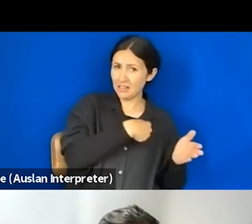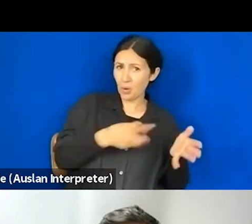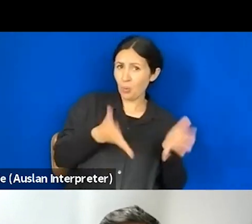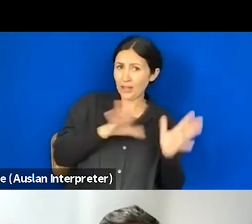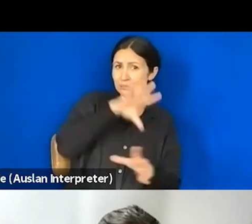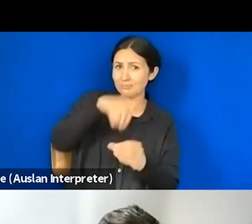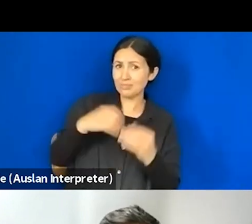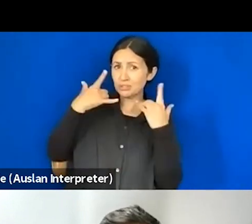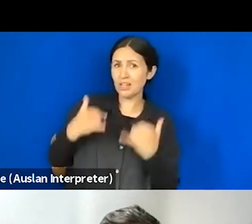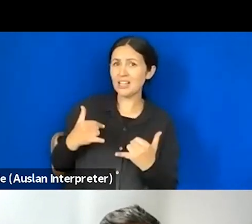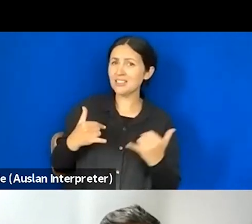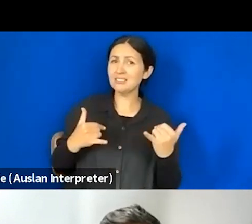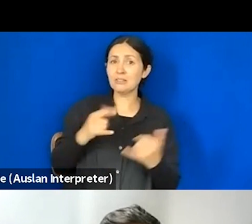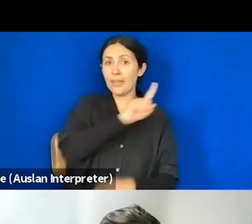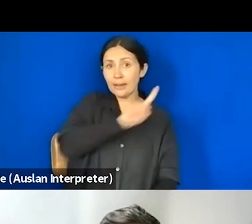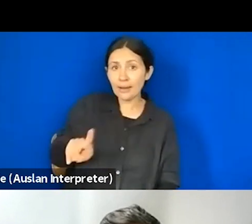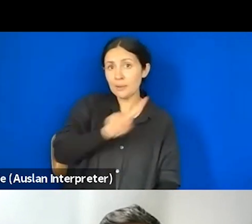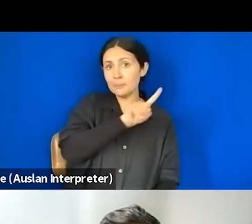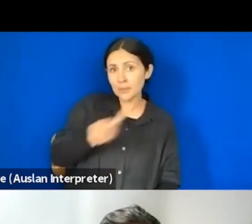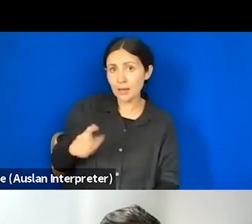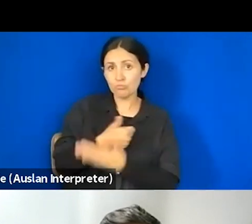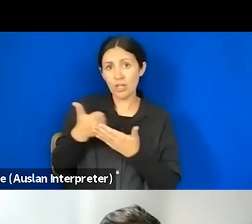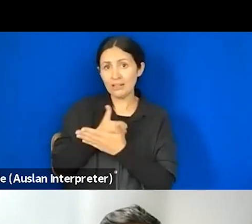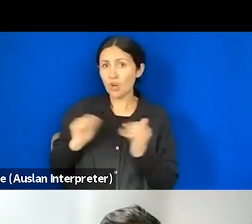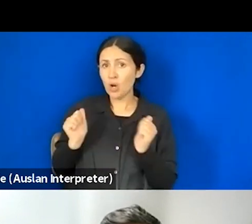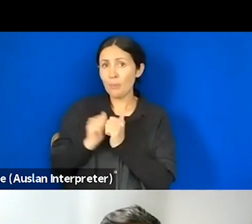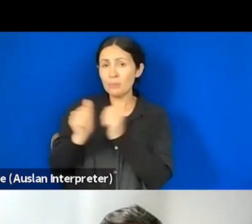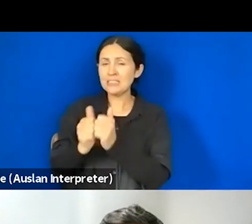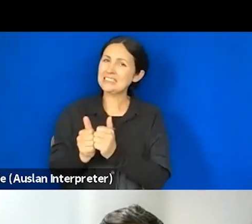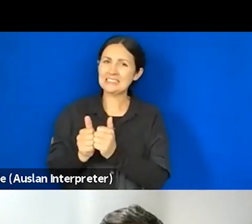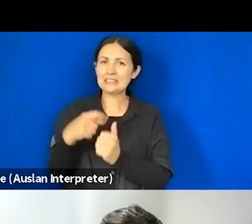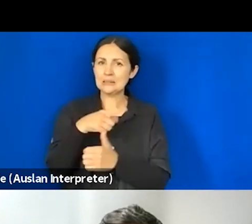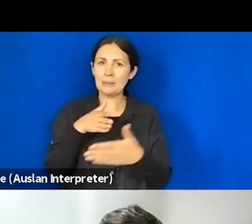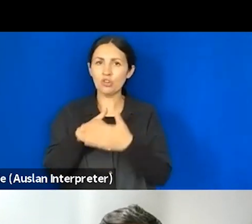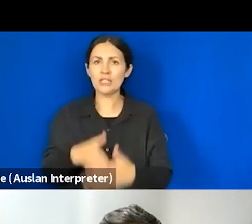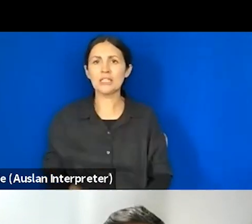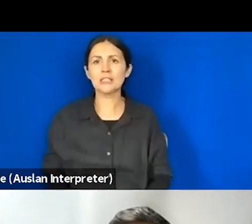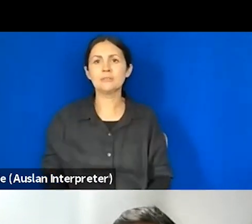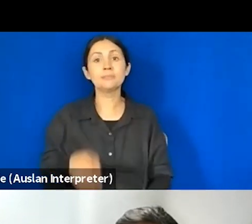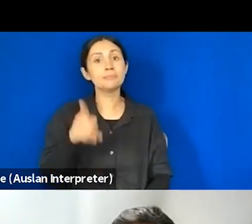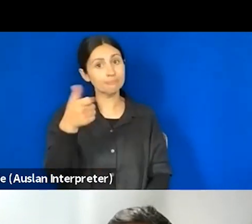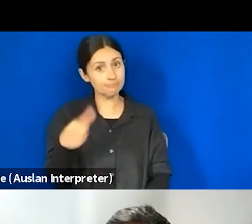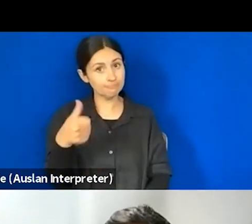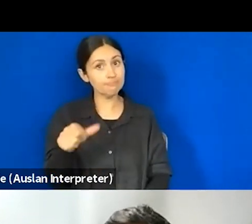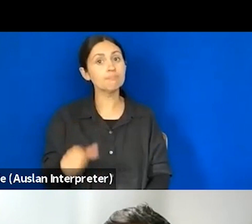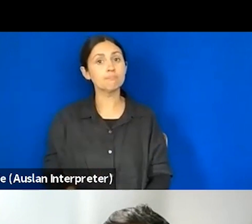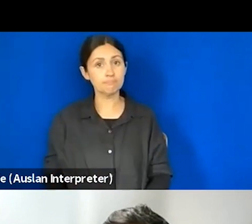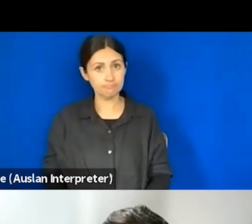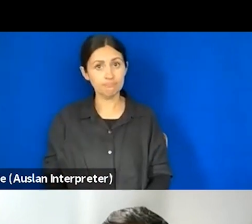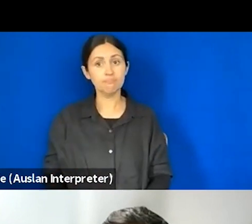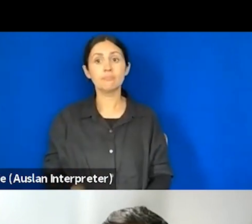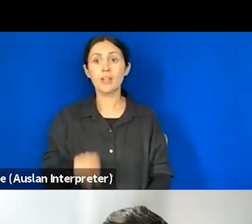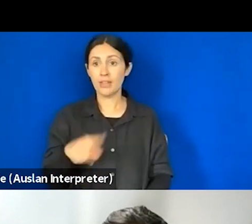or another psychedelic drug. Yes, so I was struck by the issue of